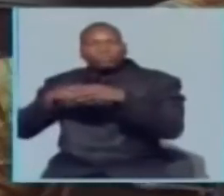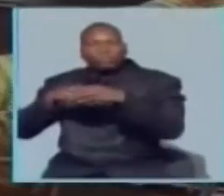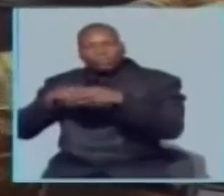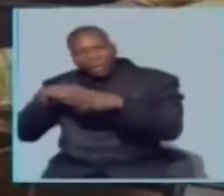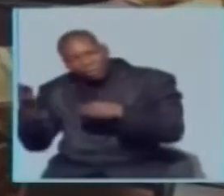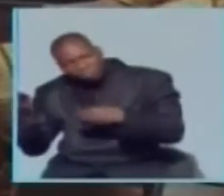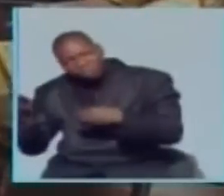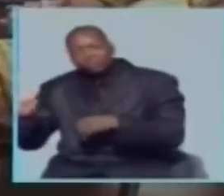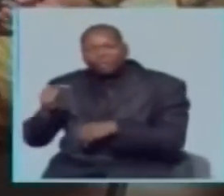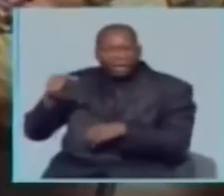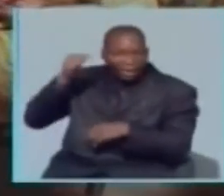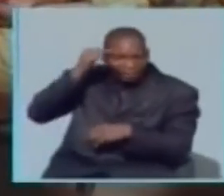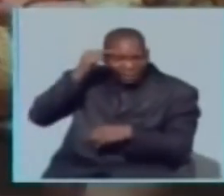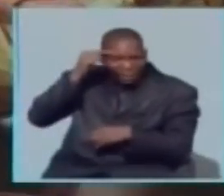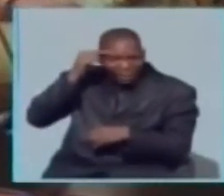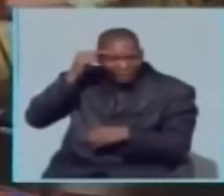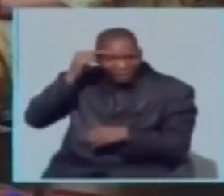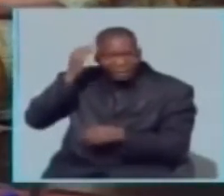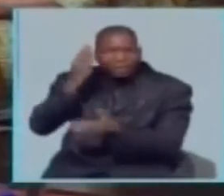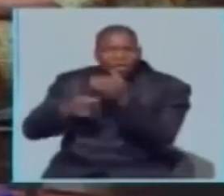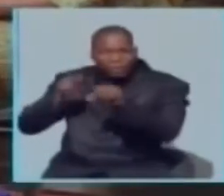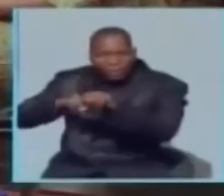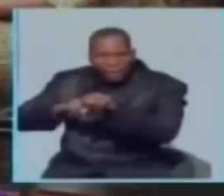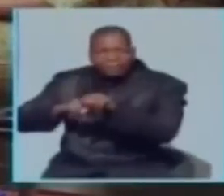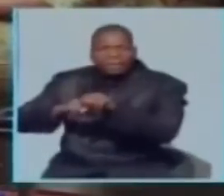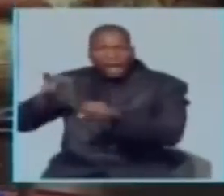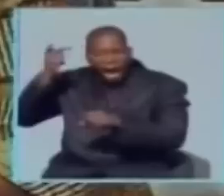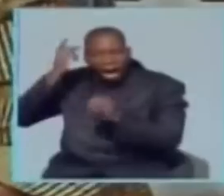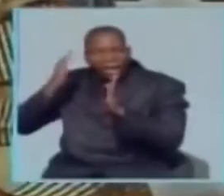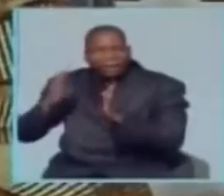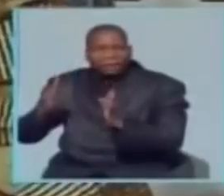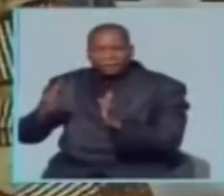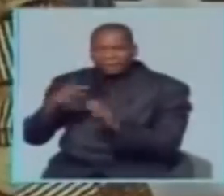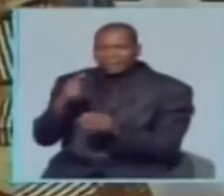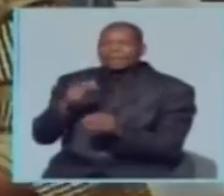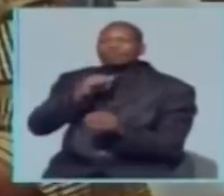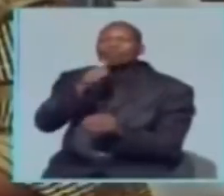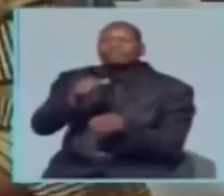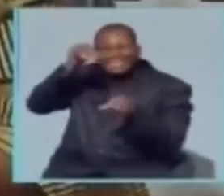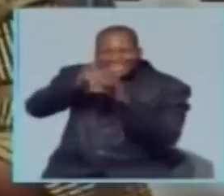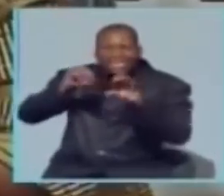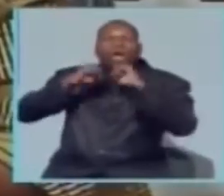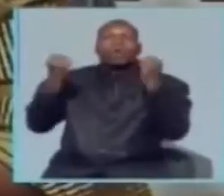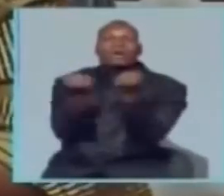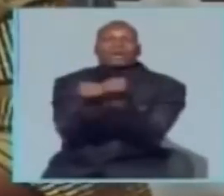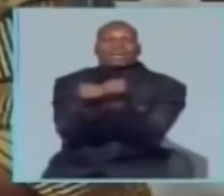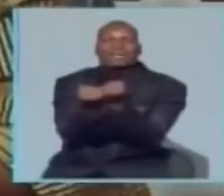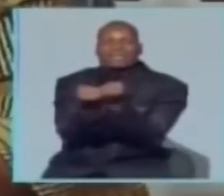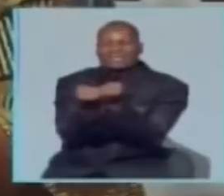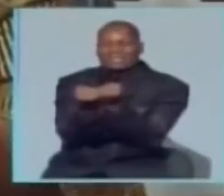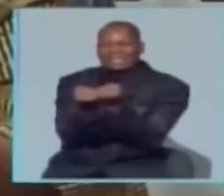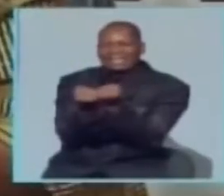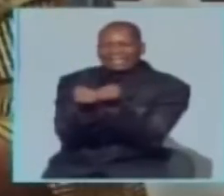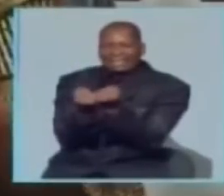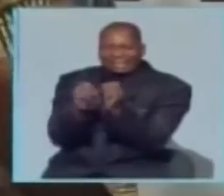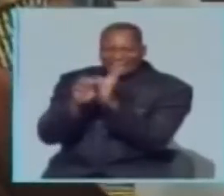government. Sometimes we talk about politicians as if they are not part of the society, like they're sitting on an island or